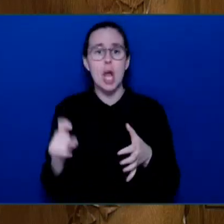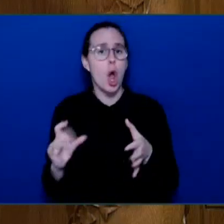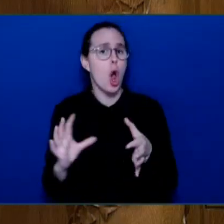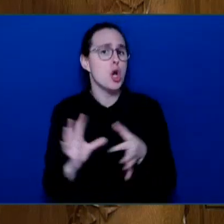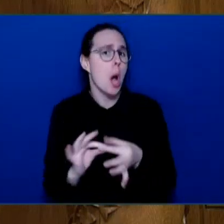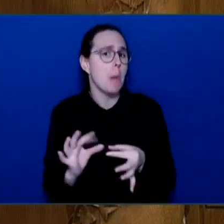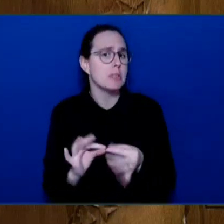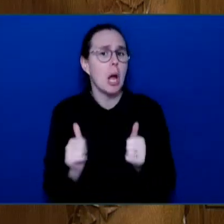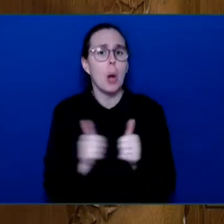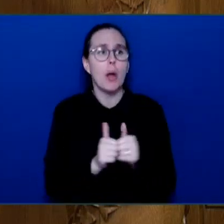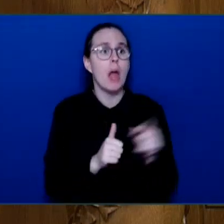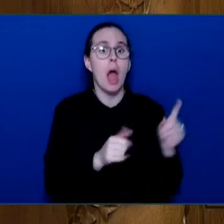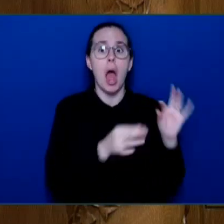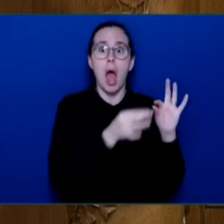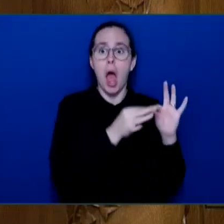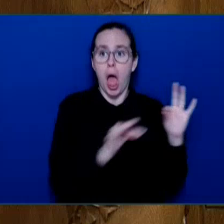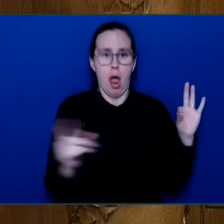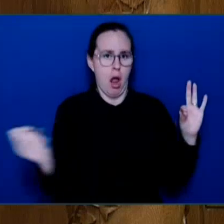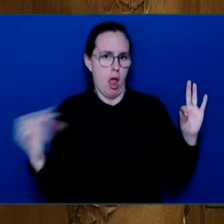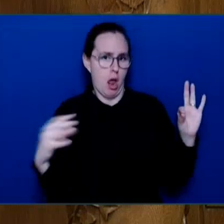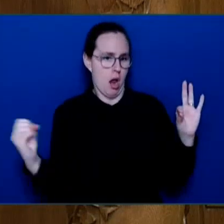Member, shh.